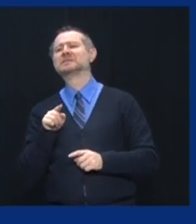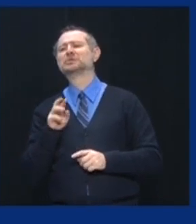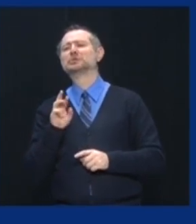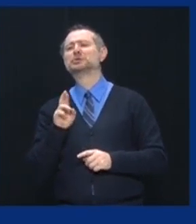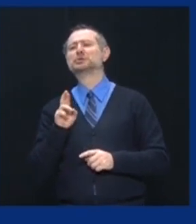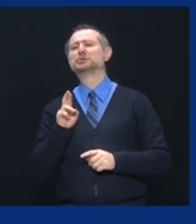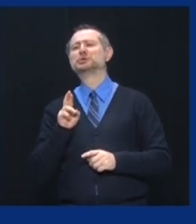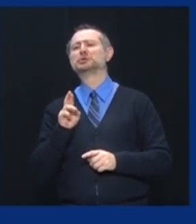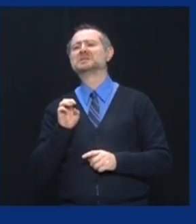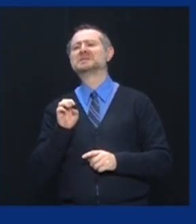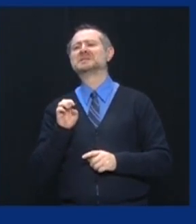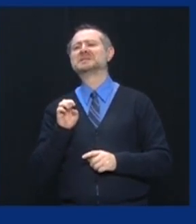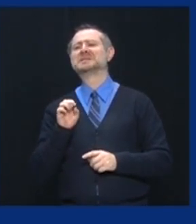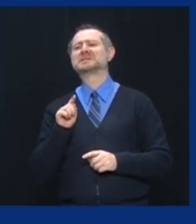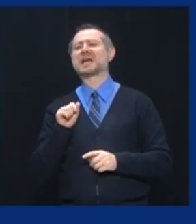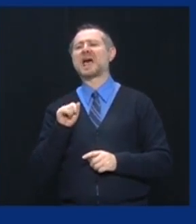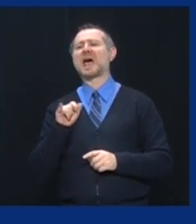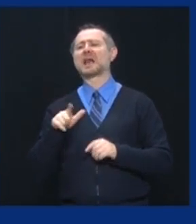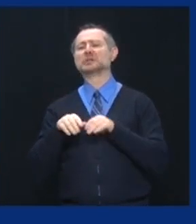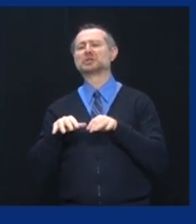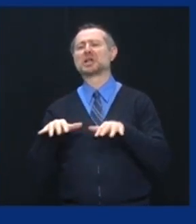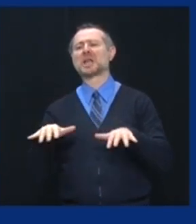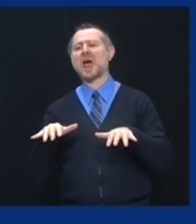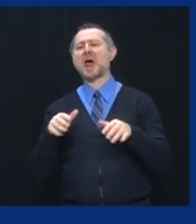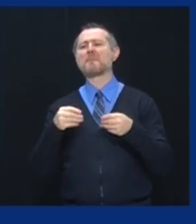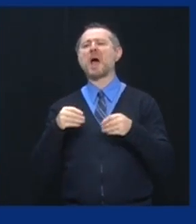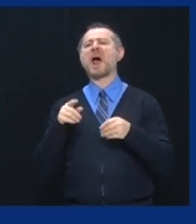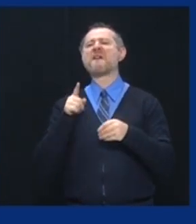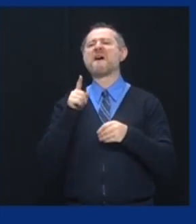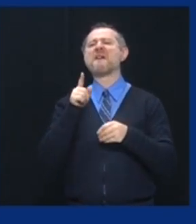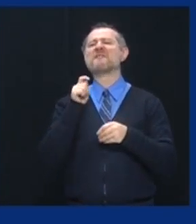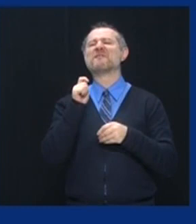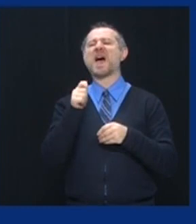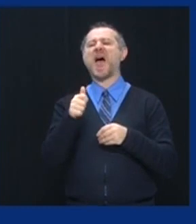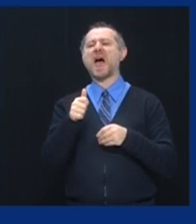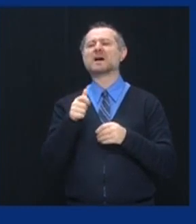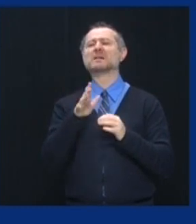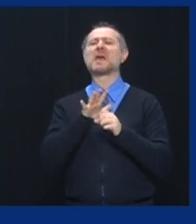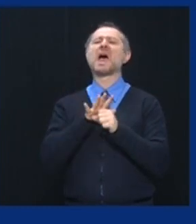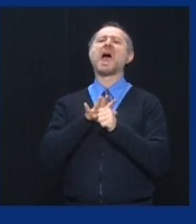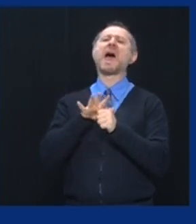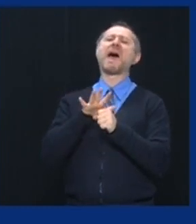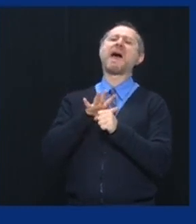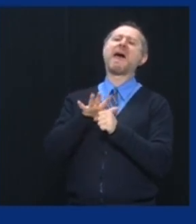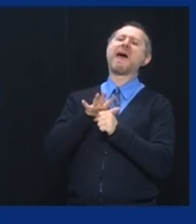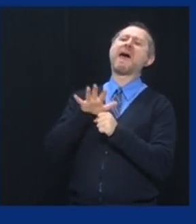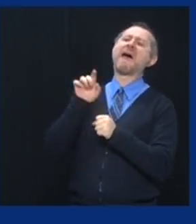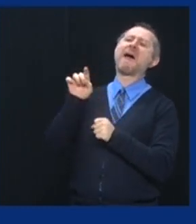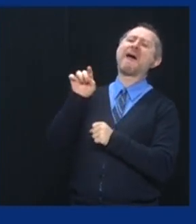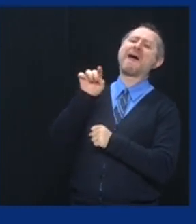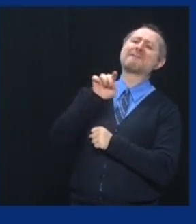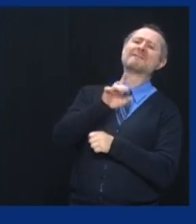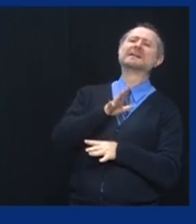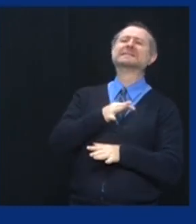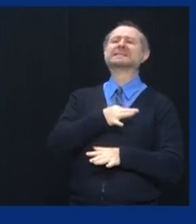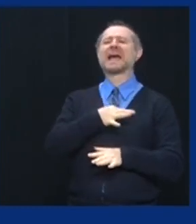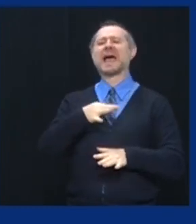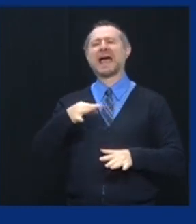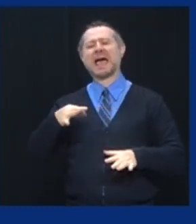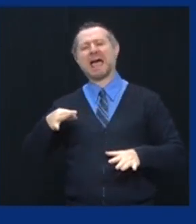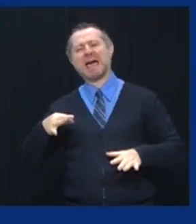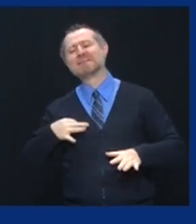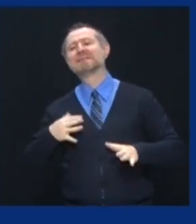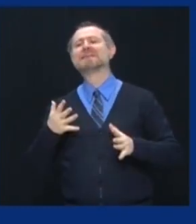quickly. To have the staff to cover all these sites, when